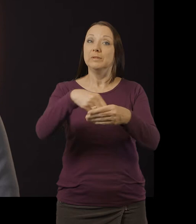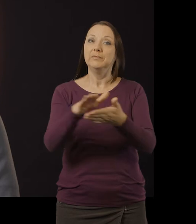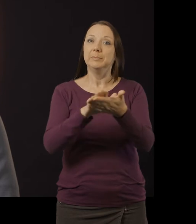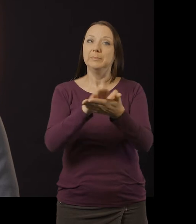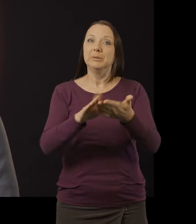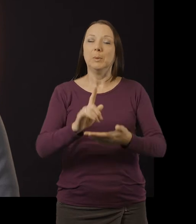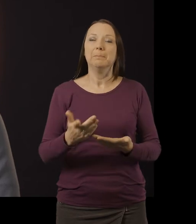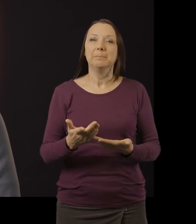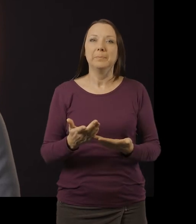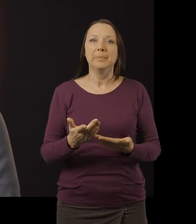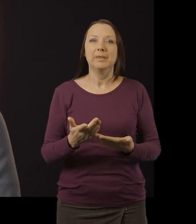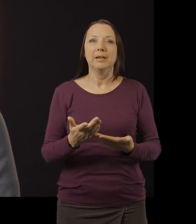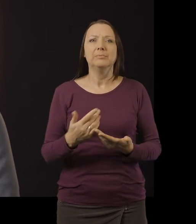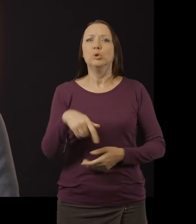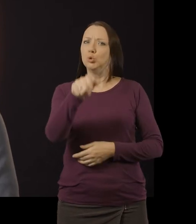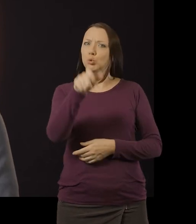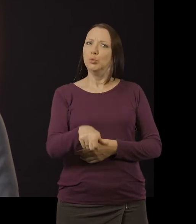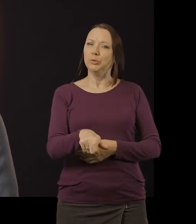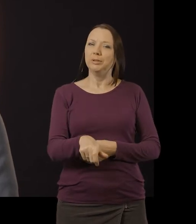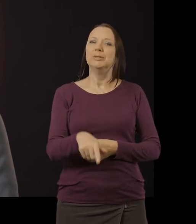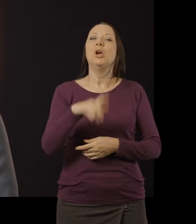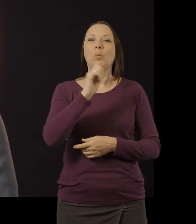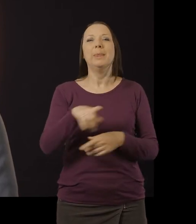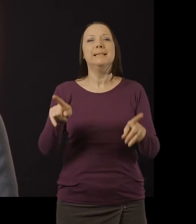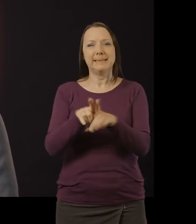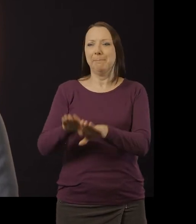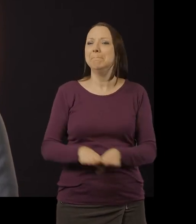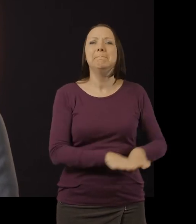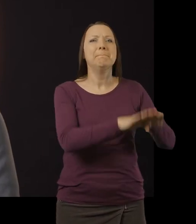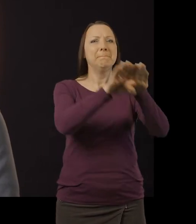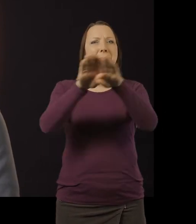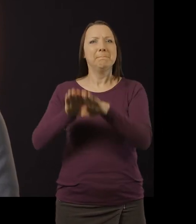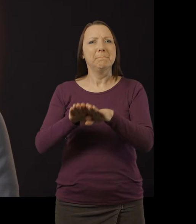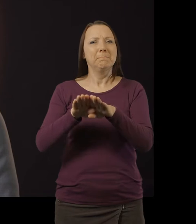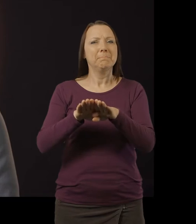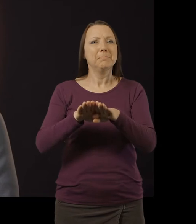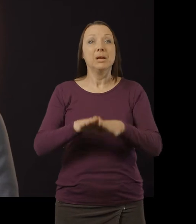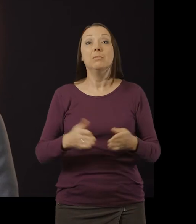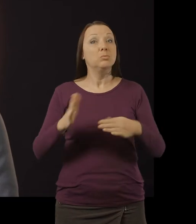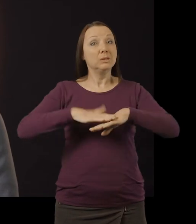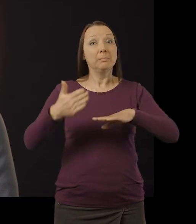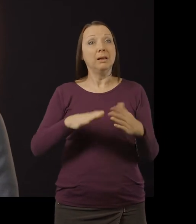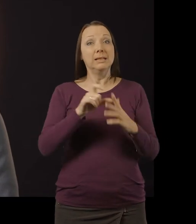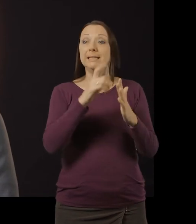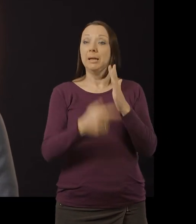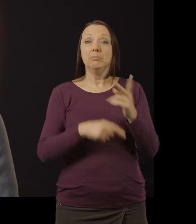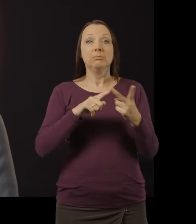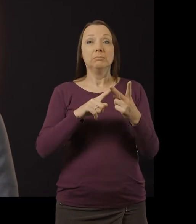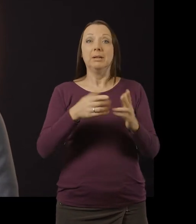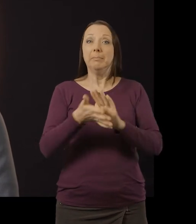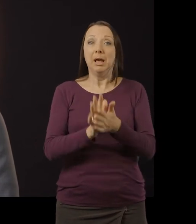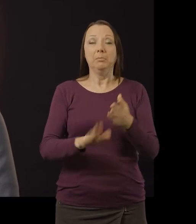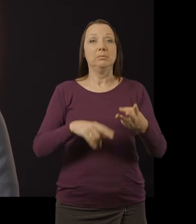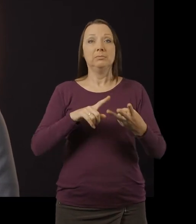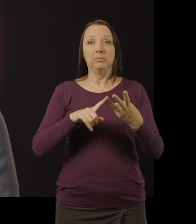Inclusivity means that as a student, you'll be treated the same by your lecturers, no matter what disability,